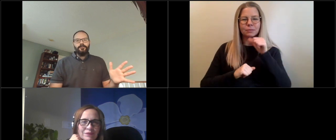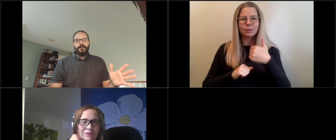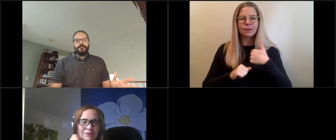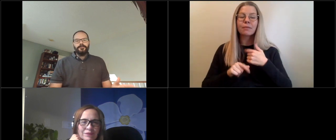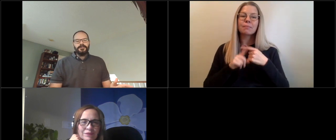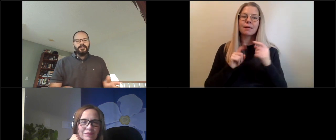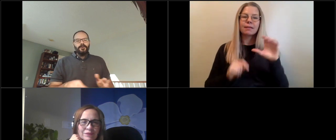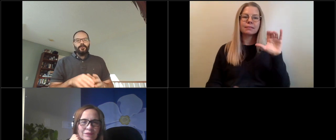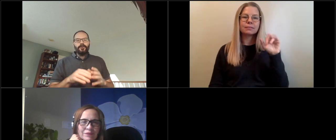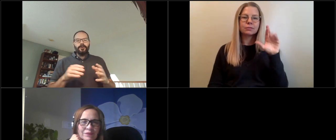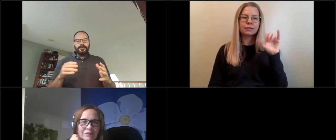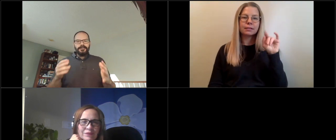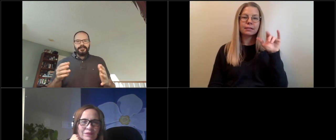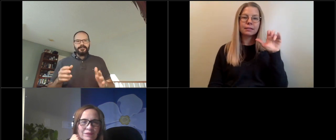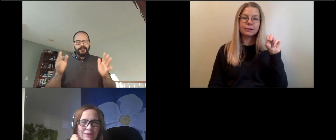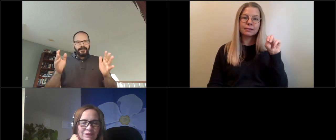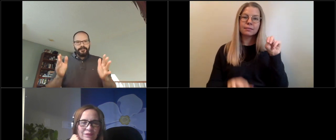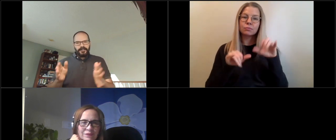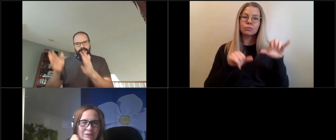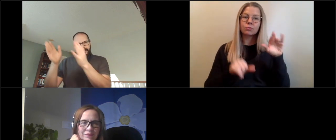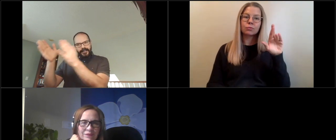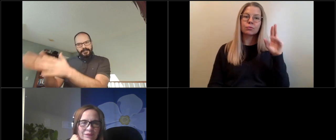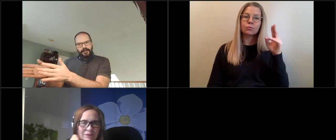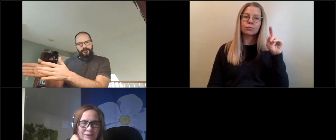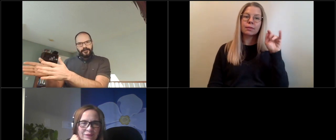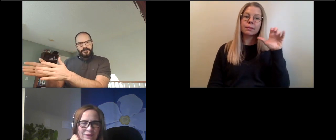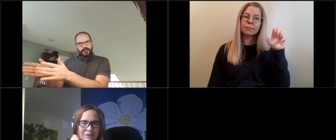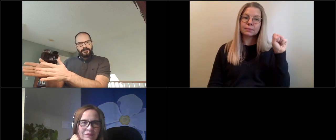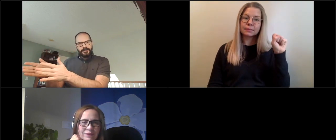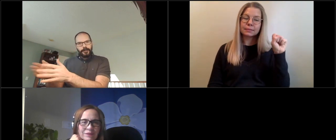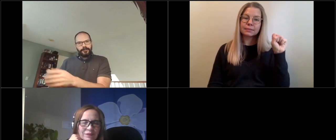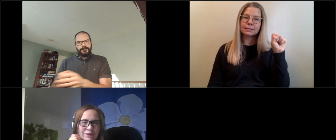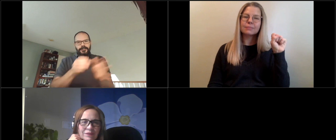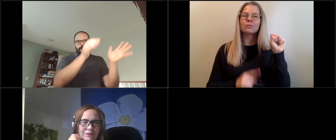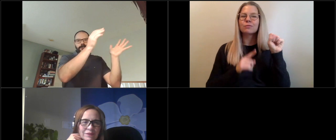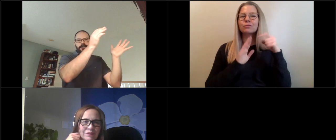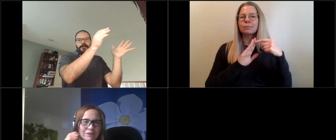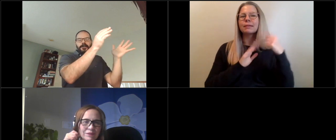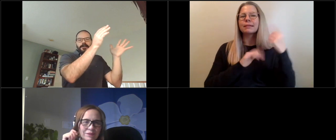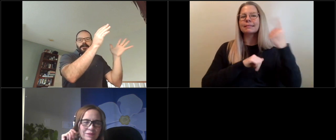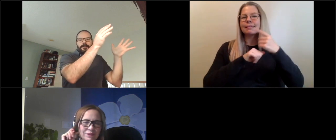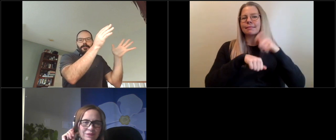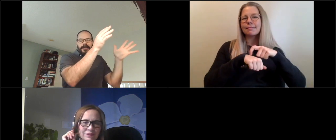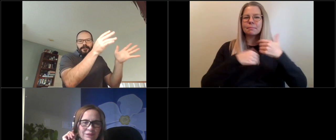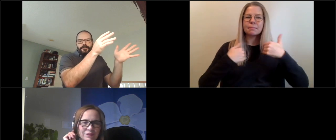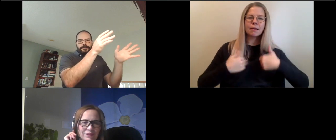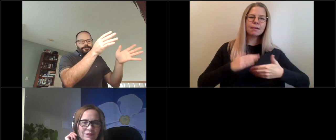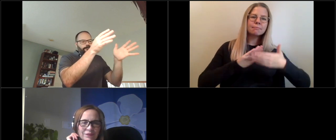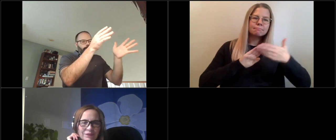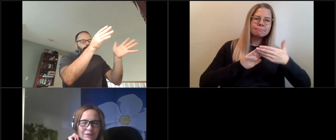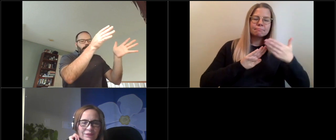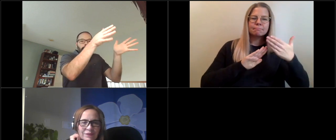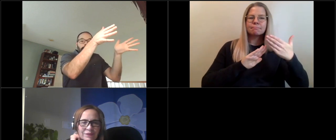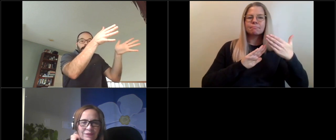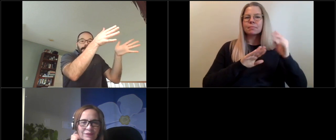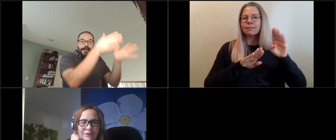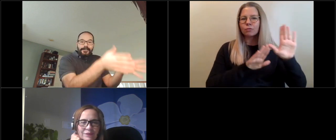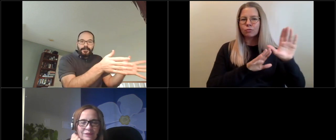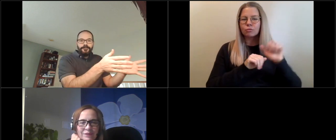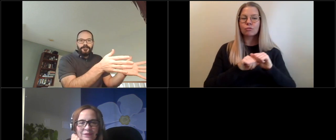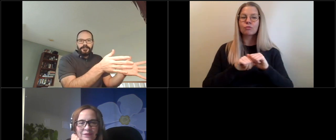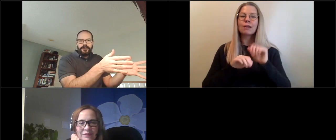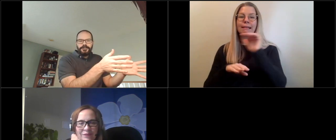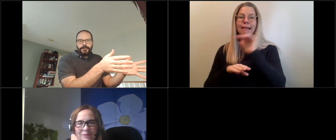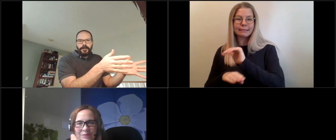circadian rhythms, or in this case, think of it as daytime physiology, biology, and behavior,